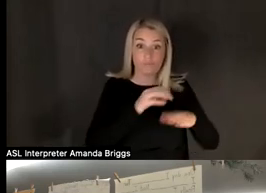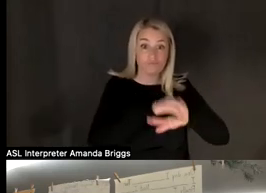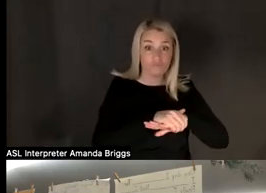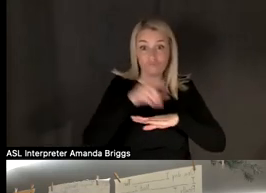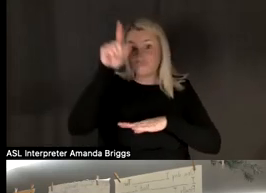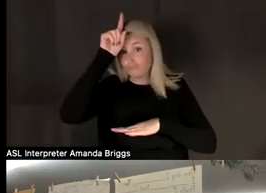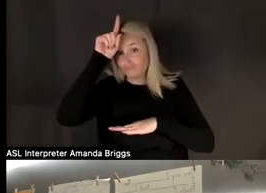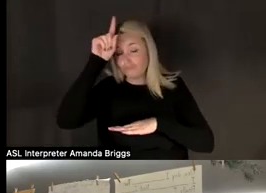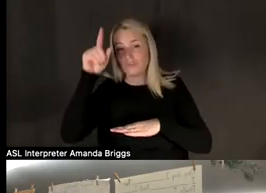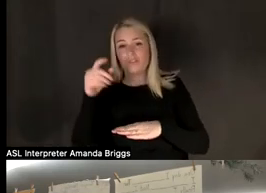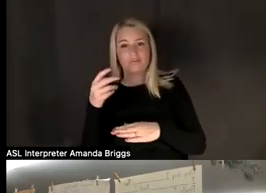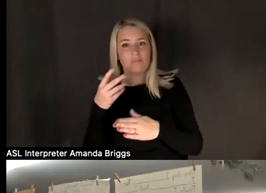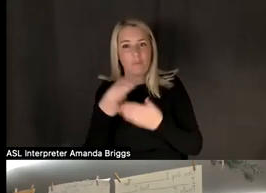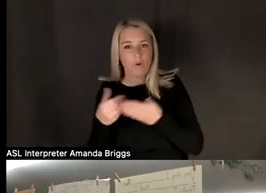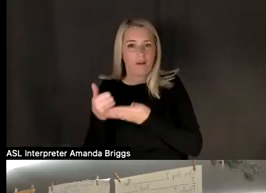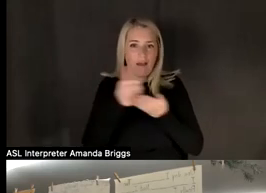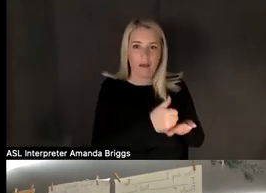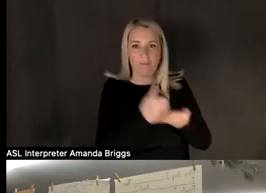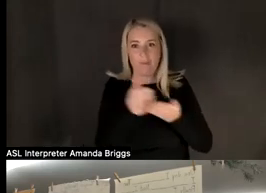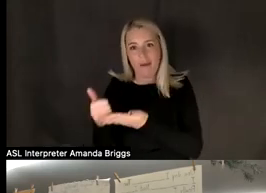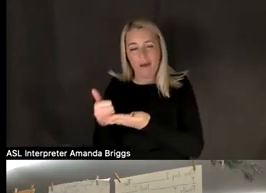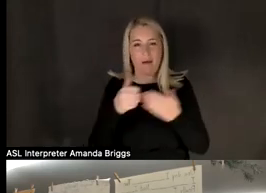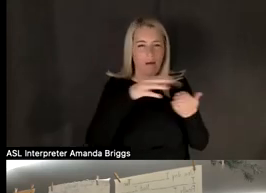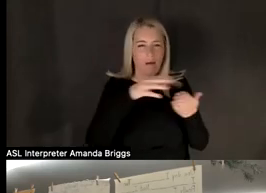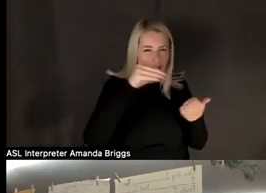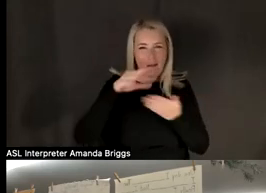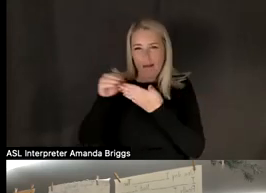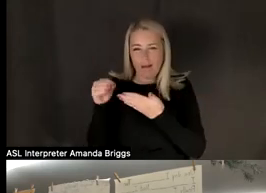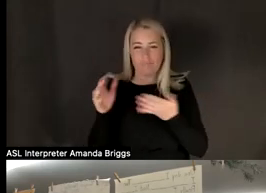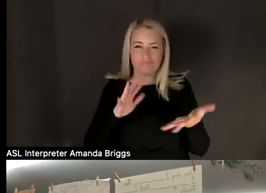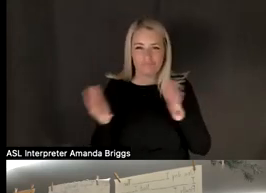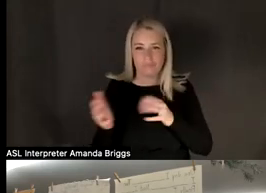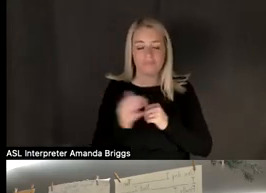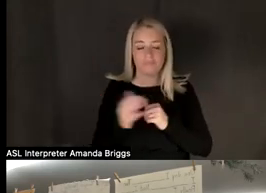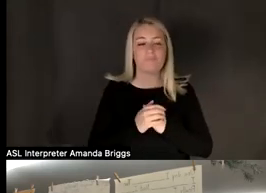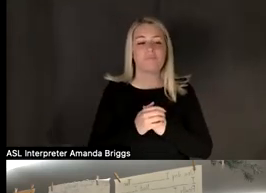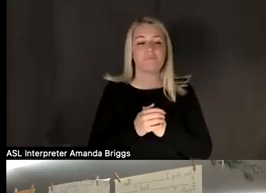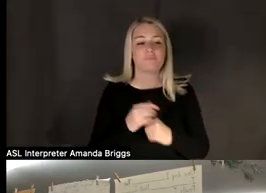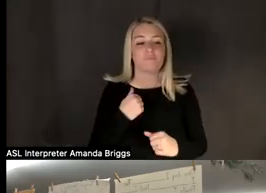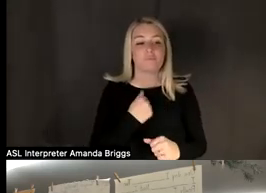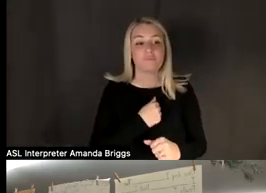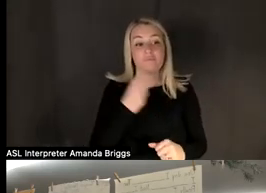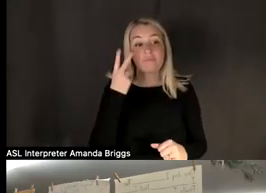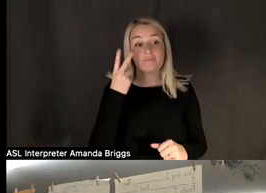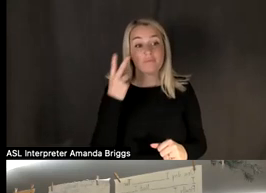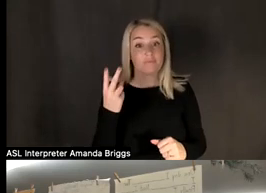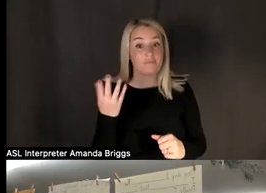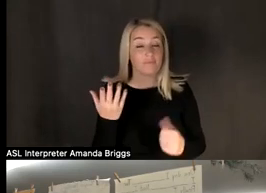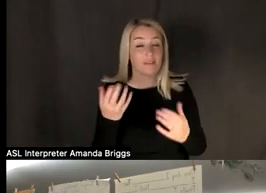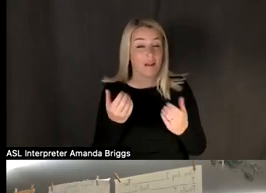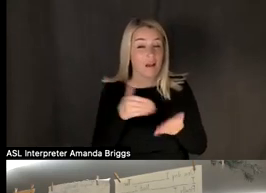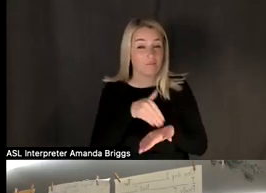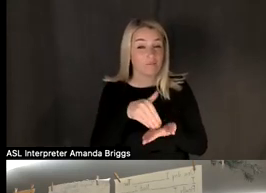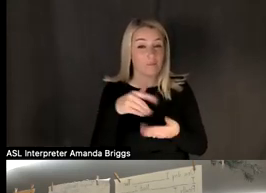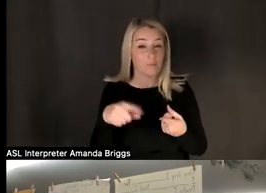English skills help them learn German. So there's a trade-off for that too. But what we see is a lot of the time when kids first start